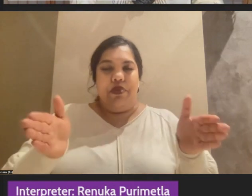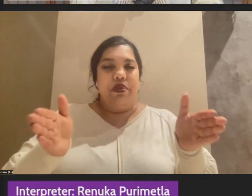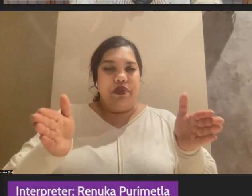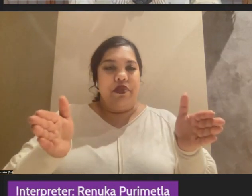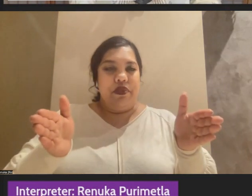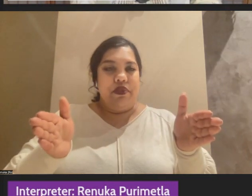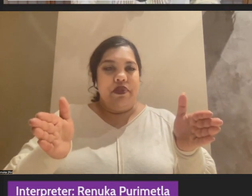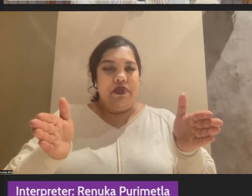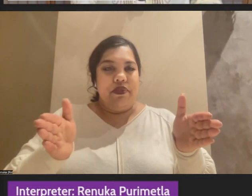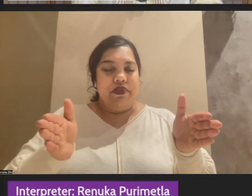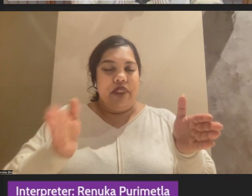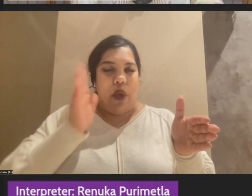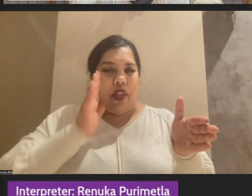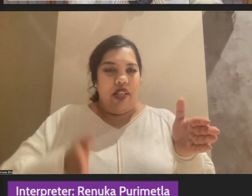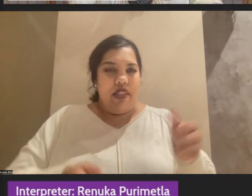Breathe.